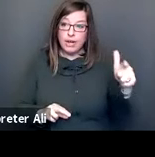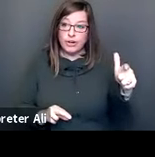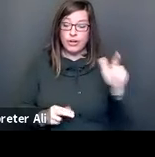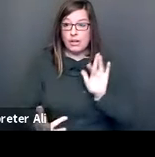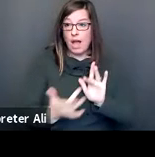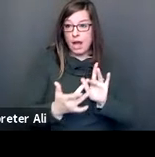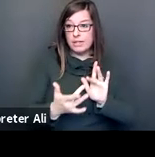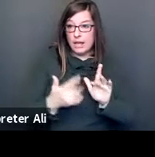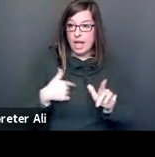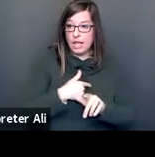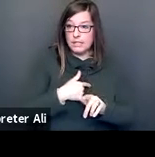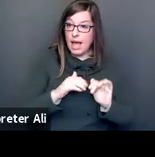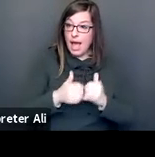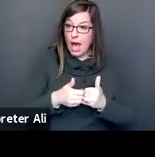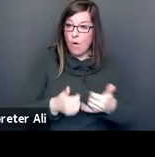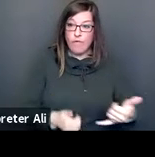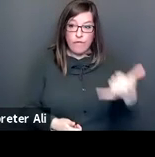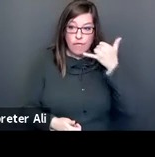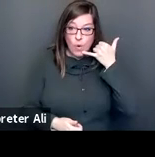by phone,